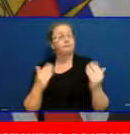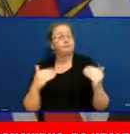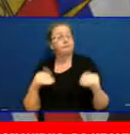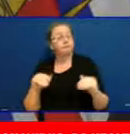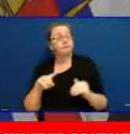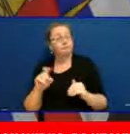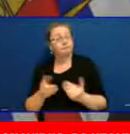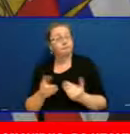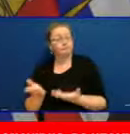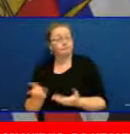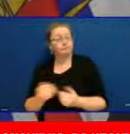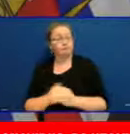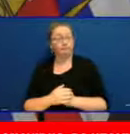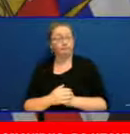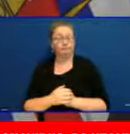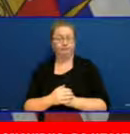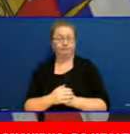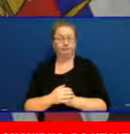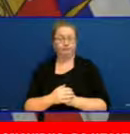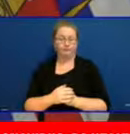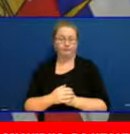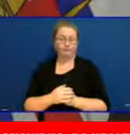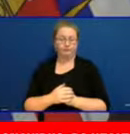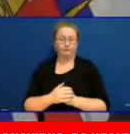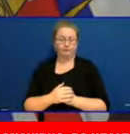Next question is from Shannon Patterson, CTV.